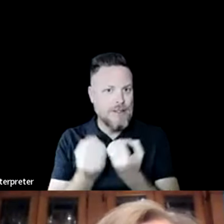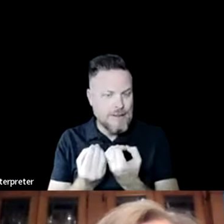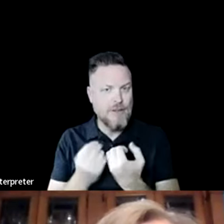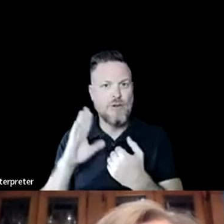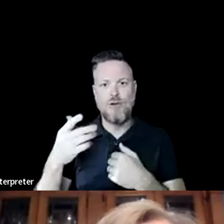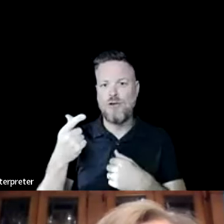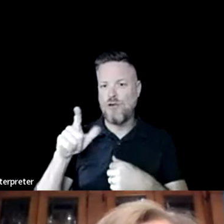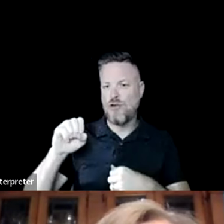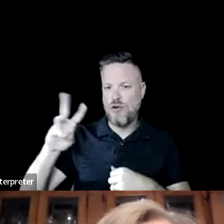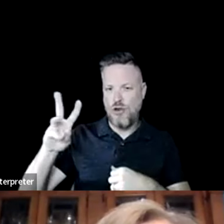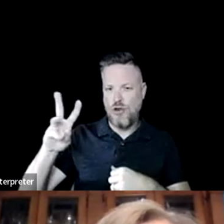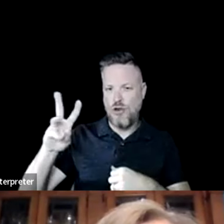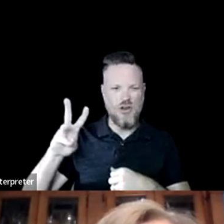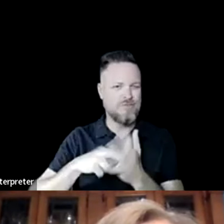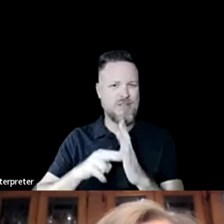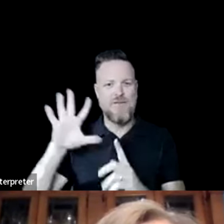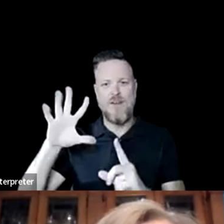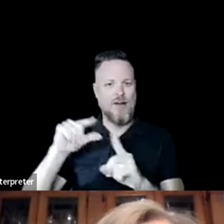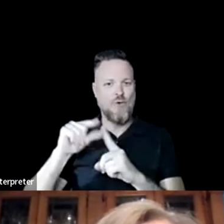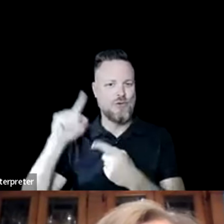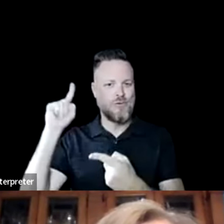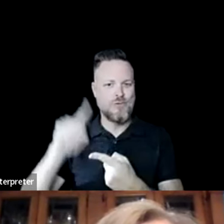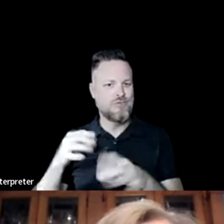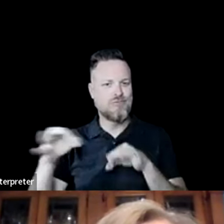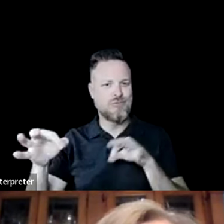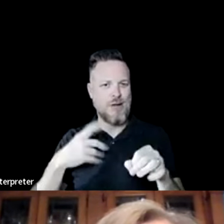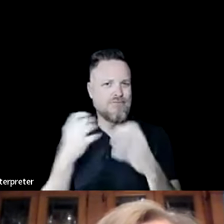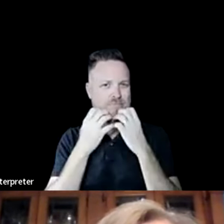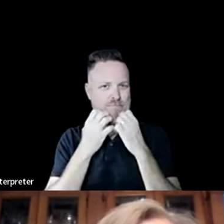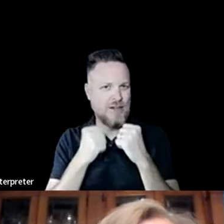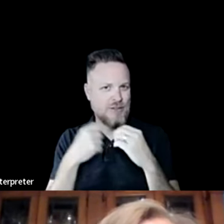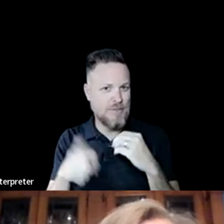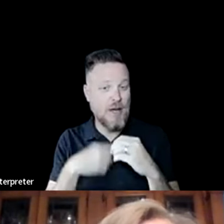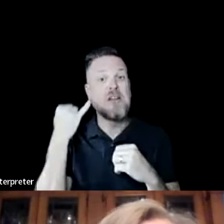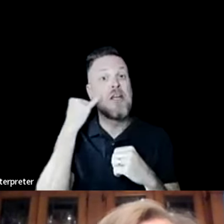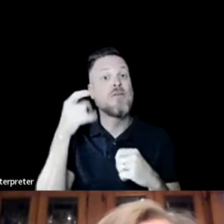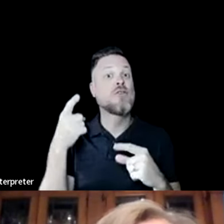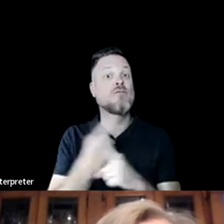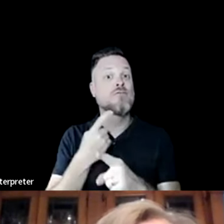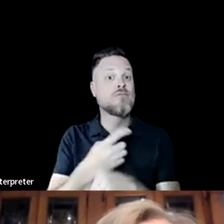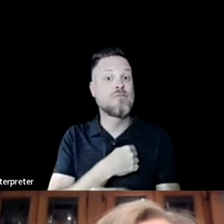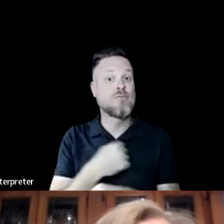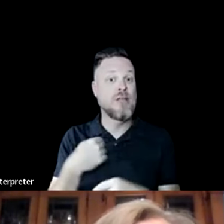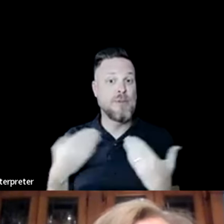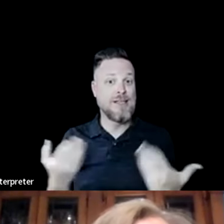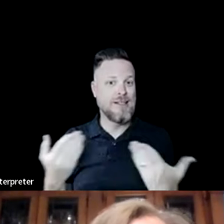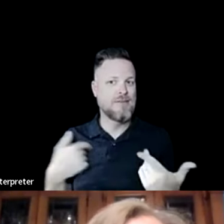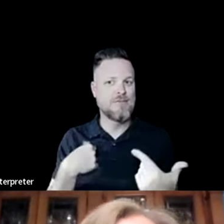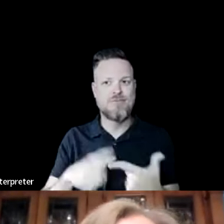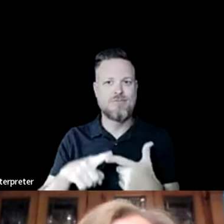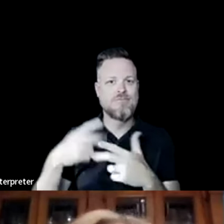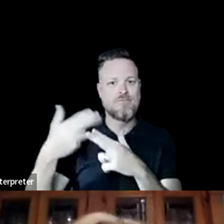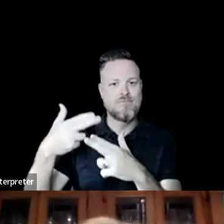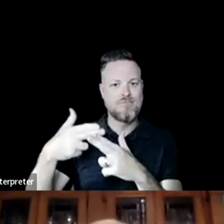5 words or fewer describing something you're passionate about. And if you're a regular member of COVID, if you don't mind, please put your name